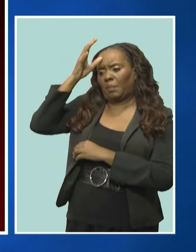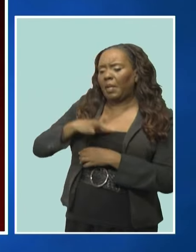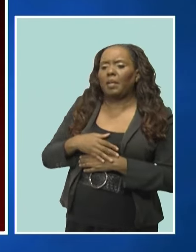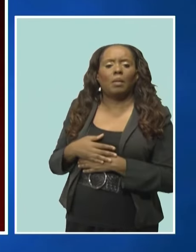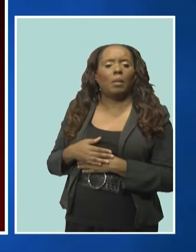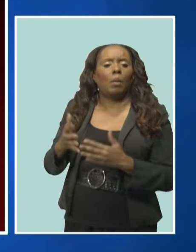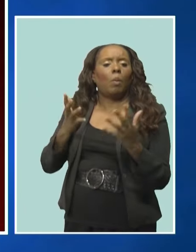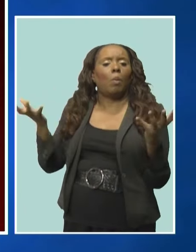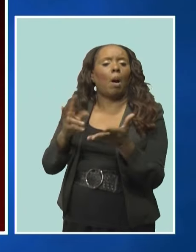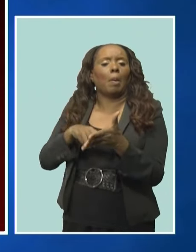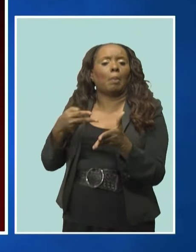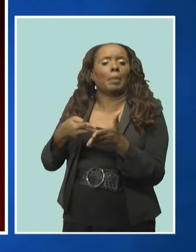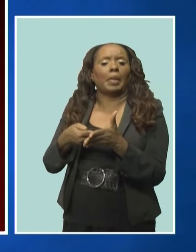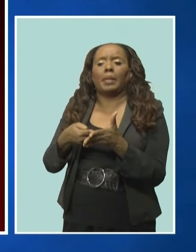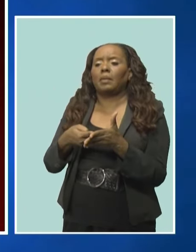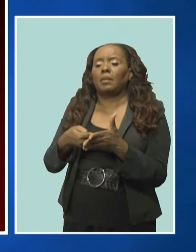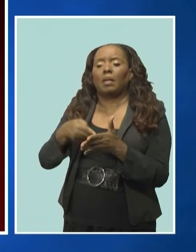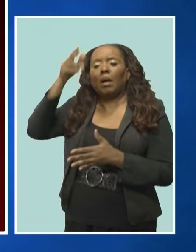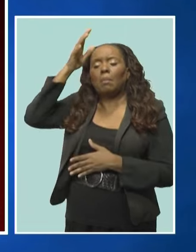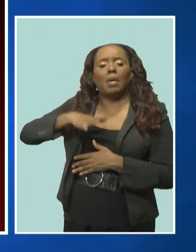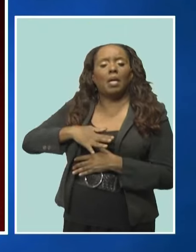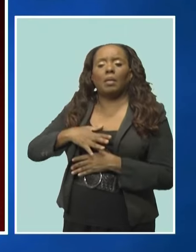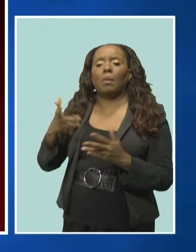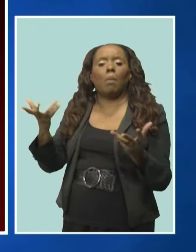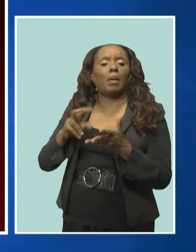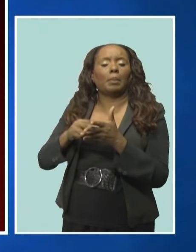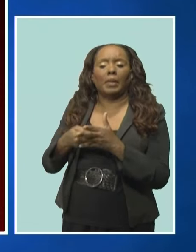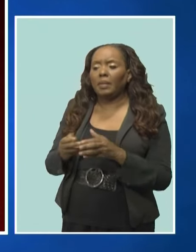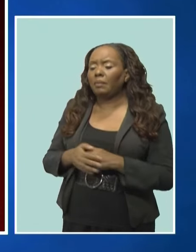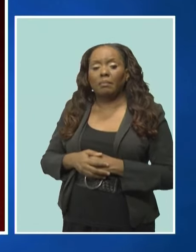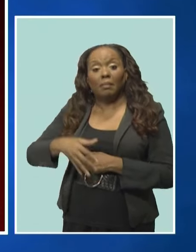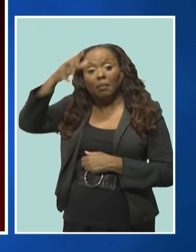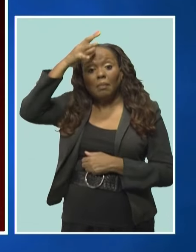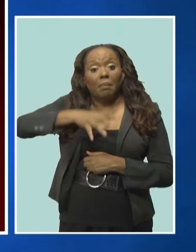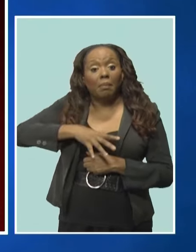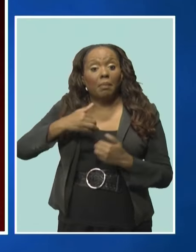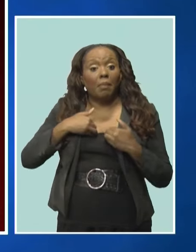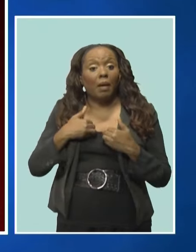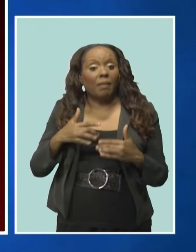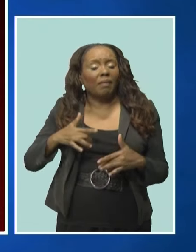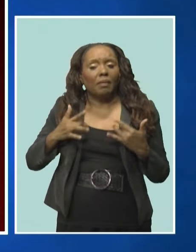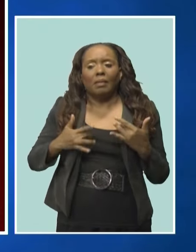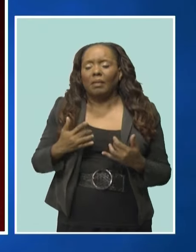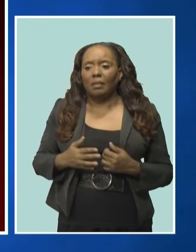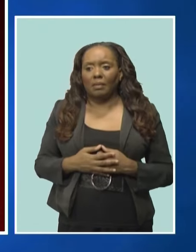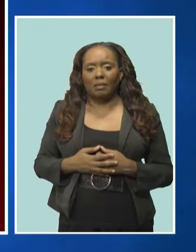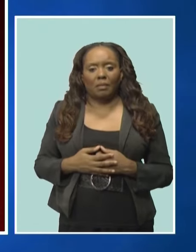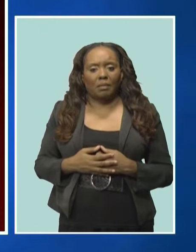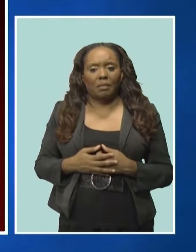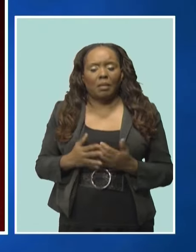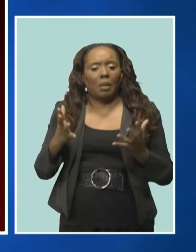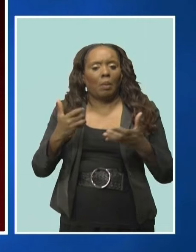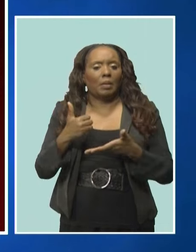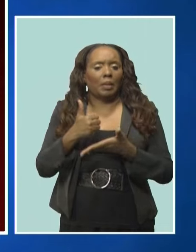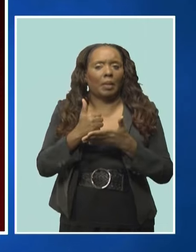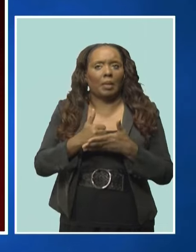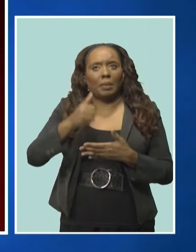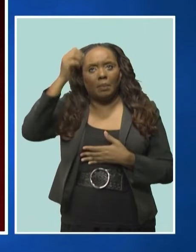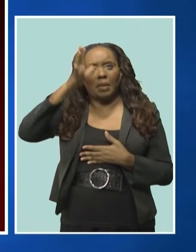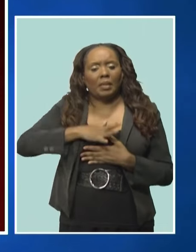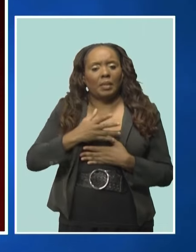and recognizing that men are sensitive and they have feelings, and that we want to help men to be able to connect with that